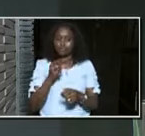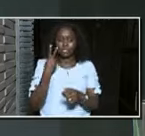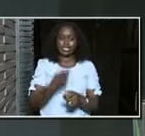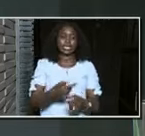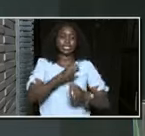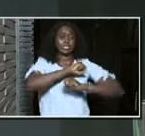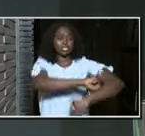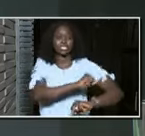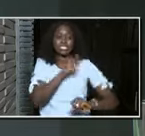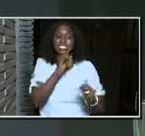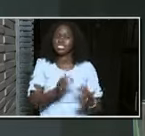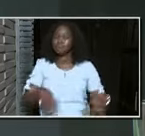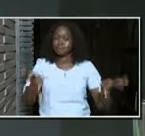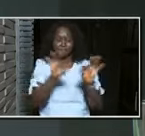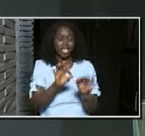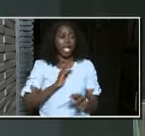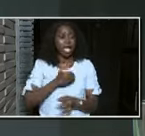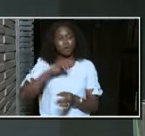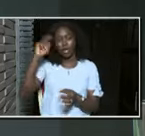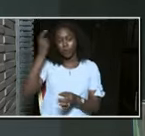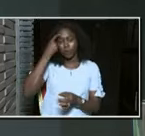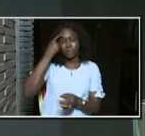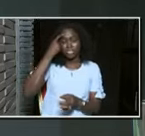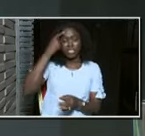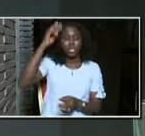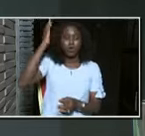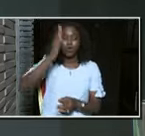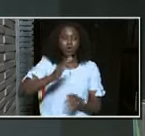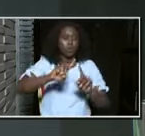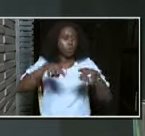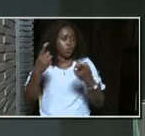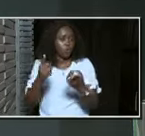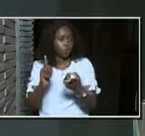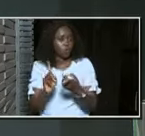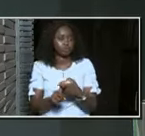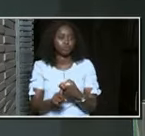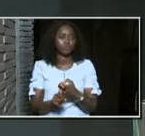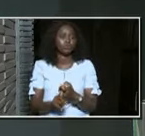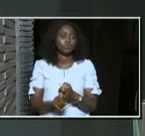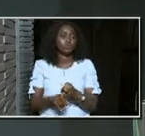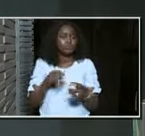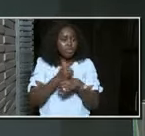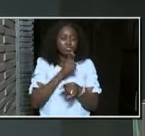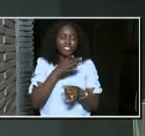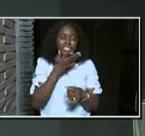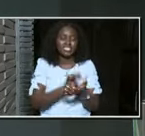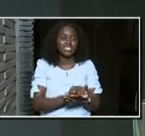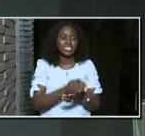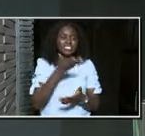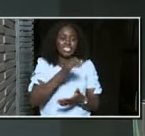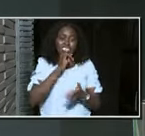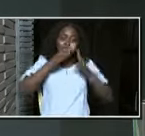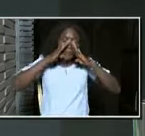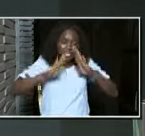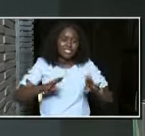Government, our government will go to any length to to ensure peace in the country, because that's where